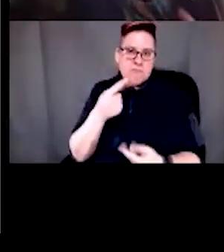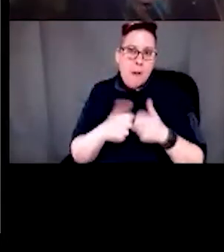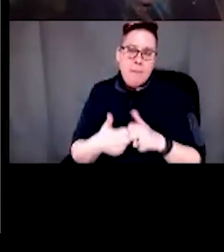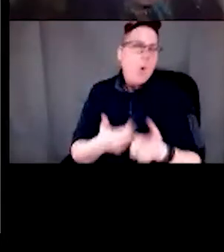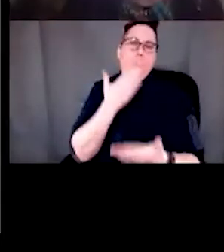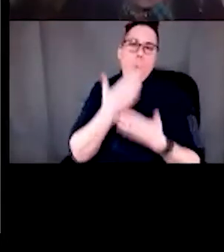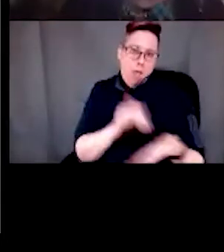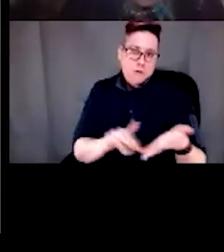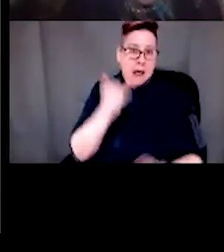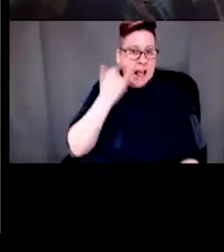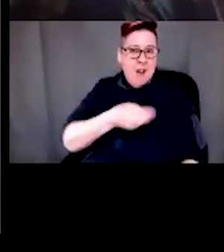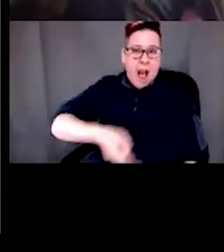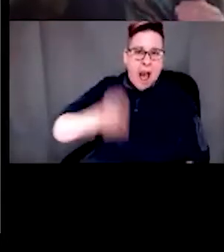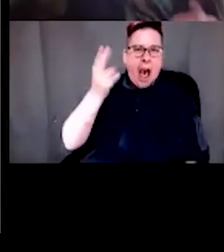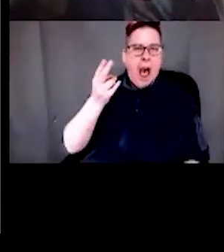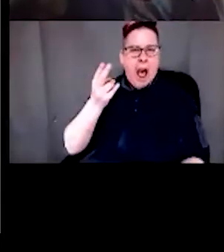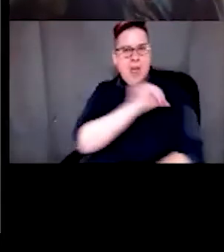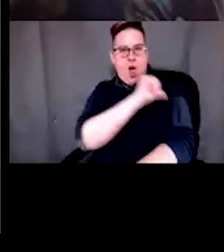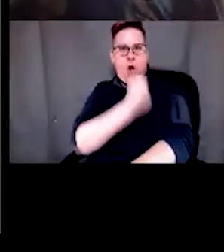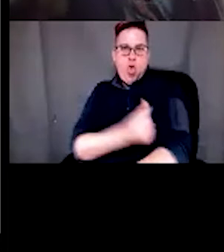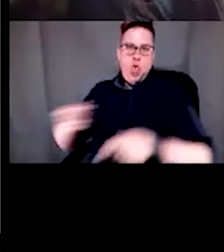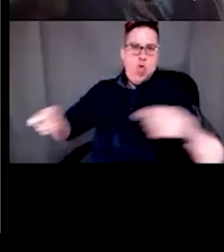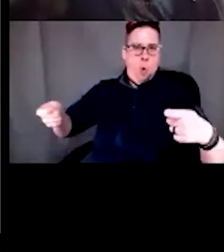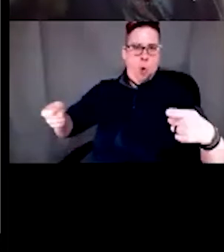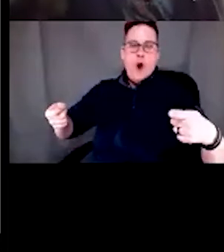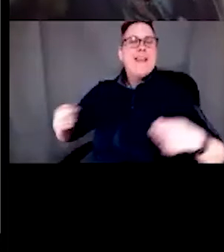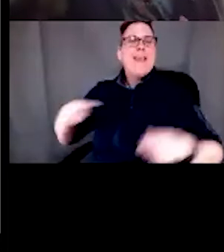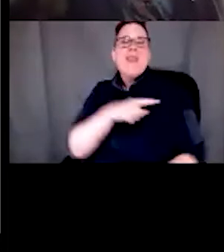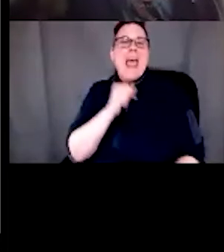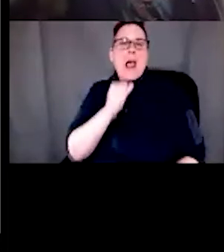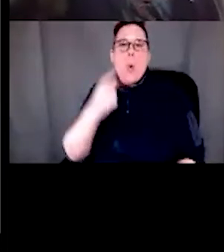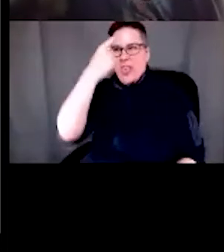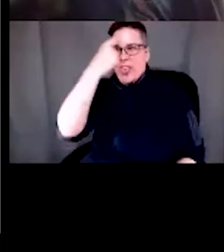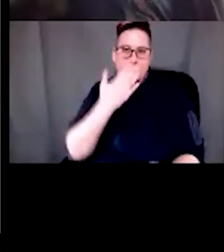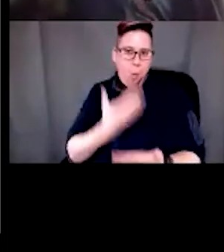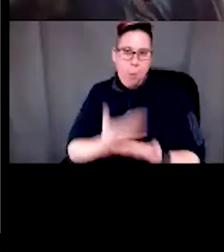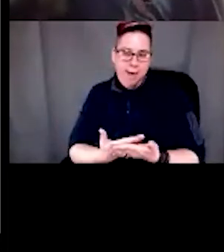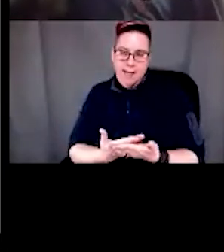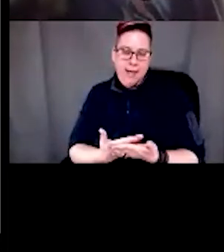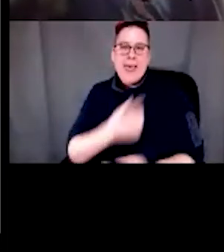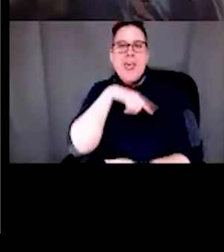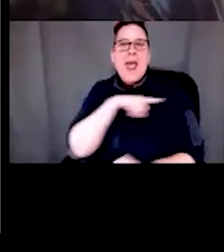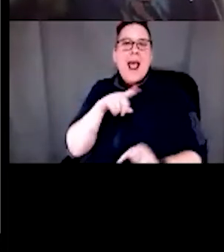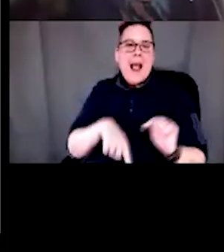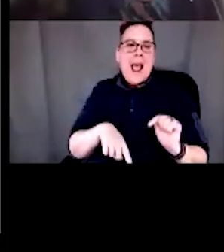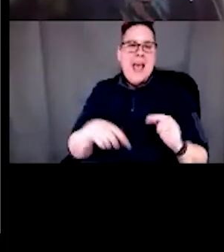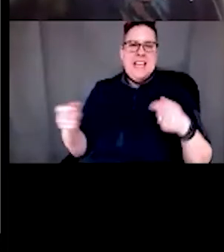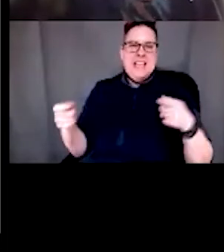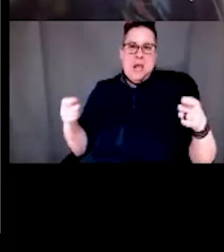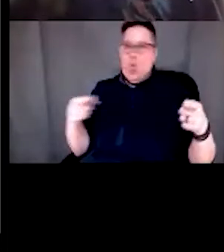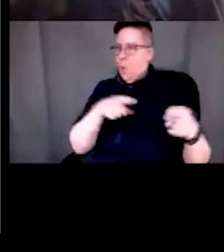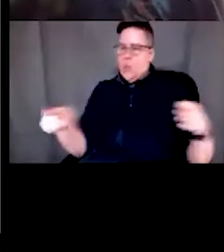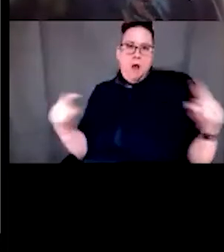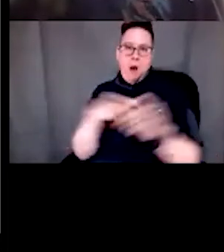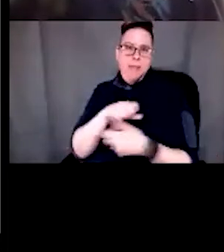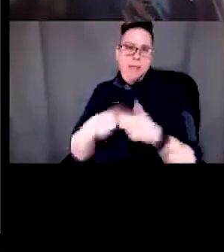who are high in authoritarianism don't think particularly well and cannot deal with complex problems. And